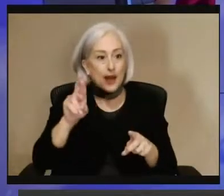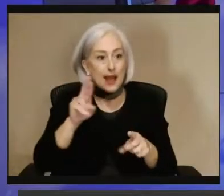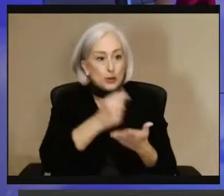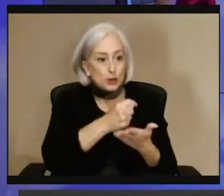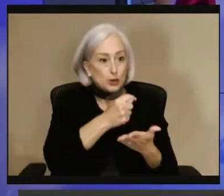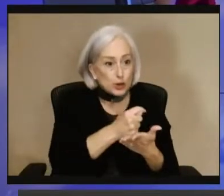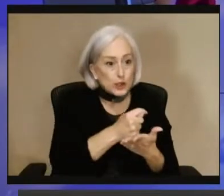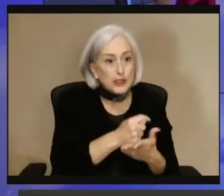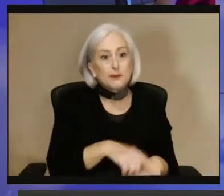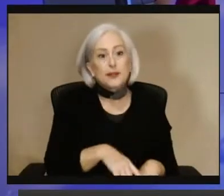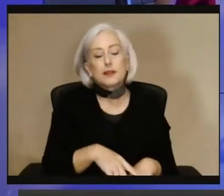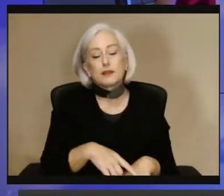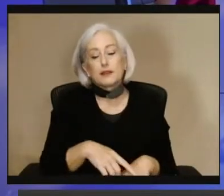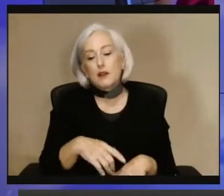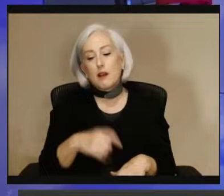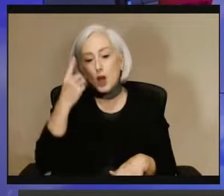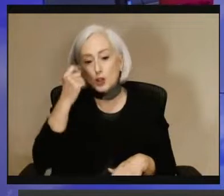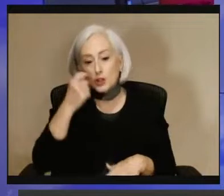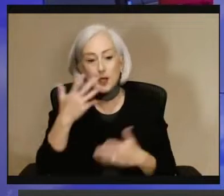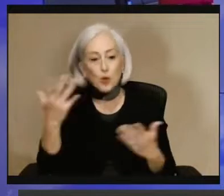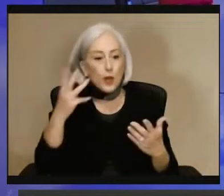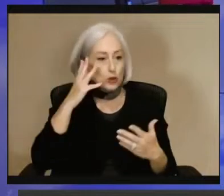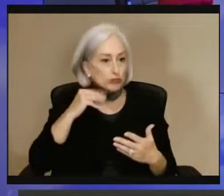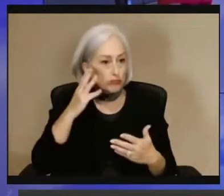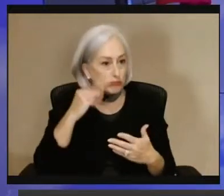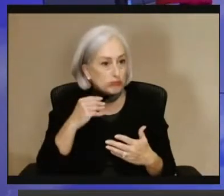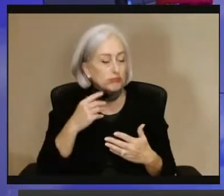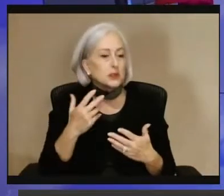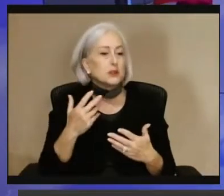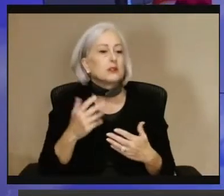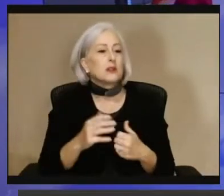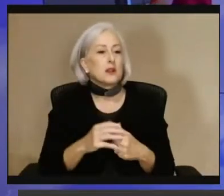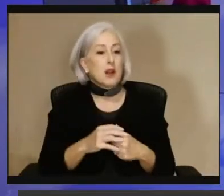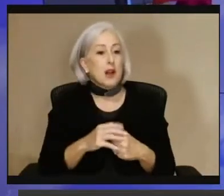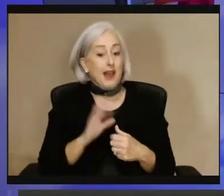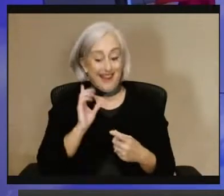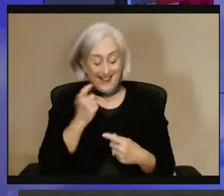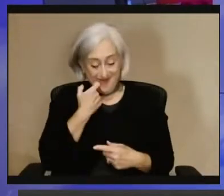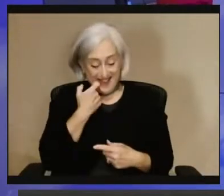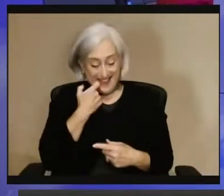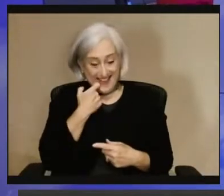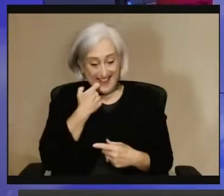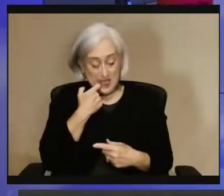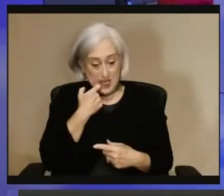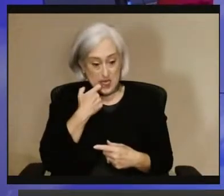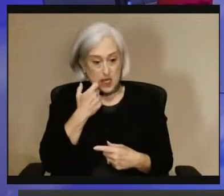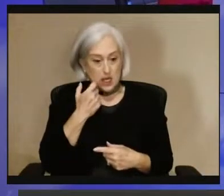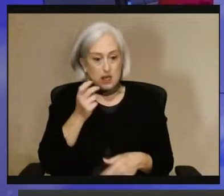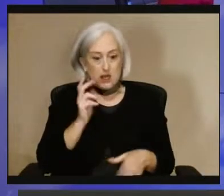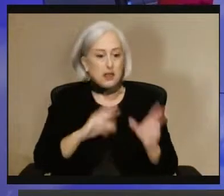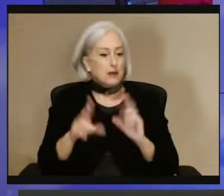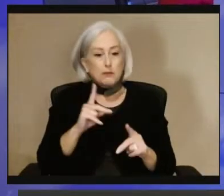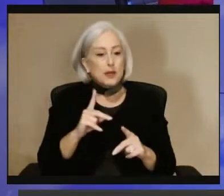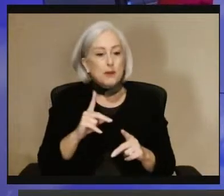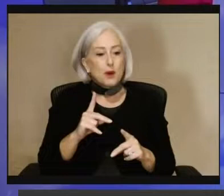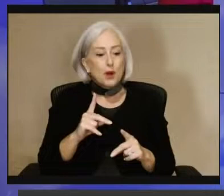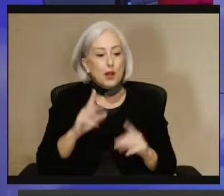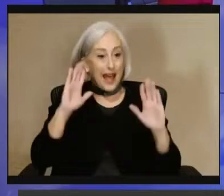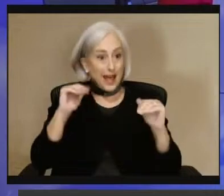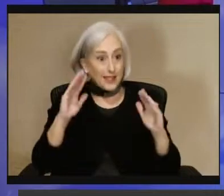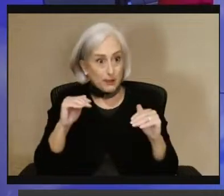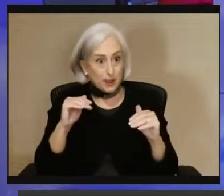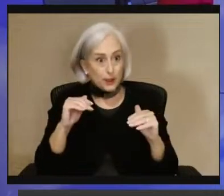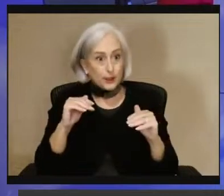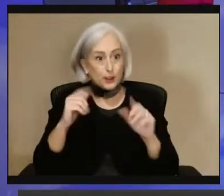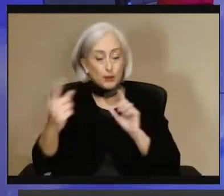you understand what to expect. And up until now, you're just expected to come knocking on the door and ask for mental health assistance,